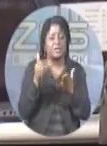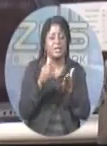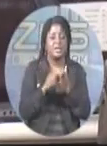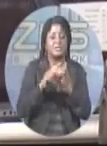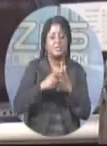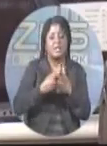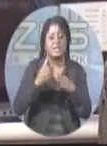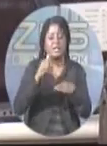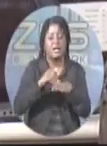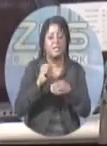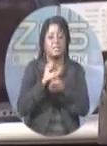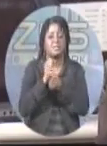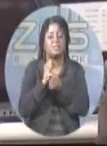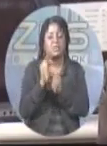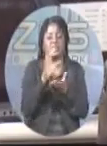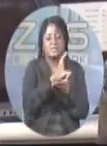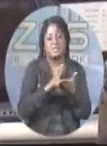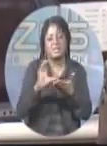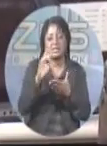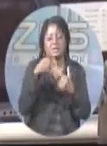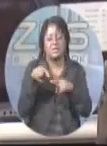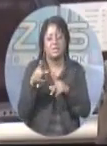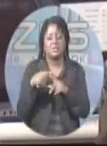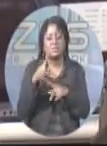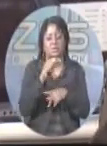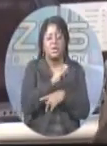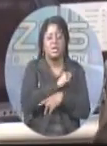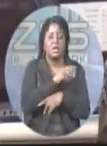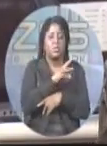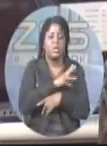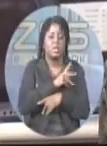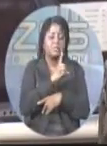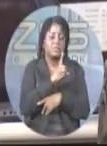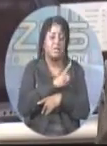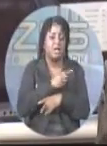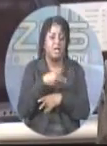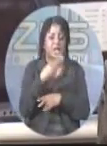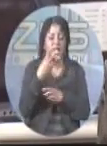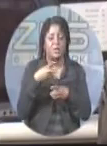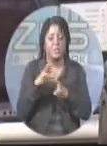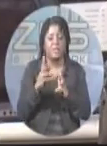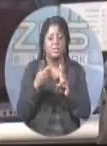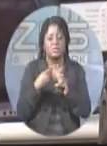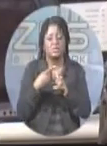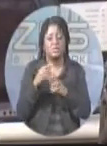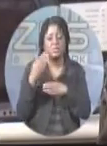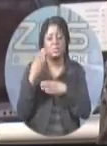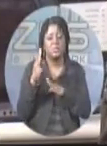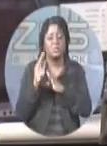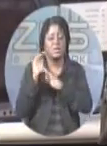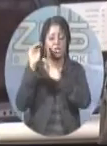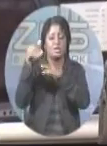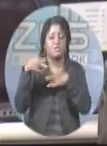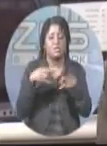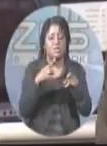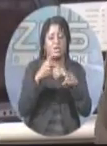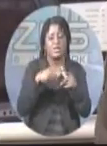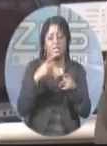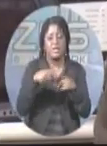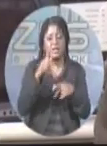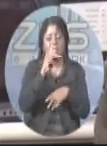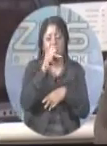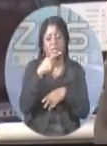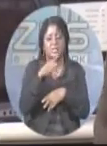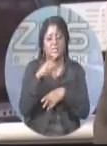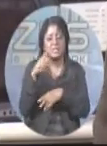Center, making its way onto Tonic Williams Starling Highway, onto Blue Hill Road, then onto Ponciana, and then north